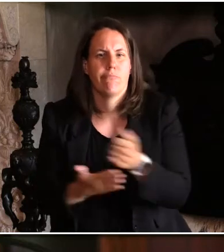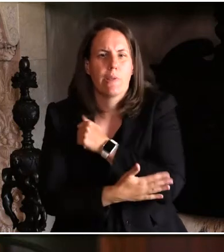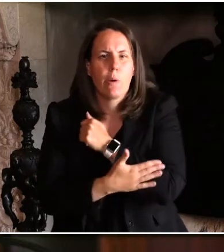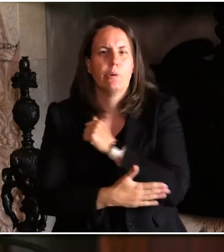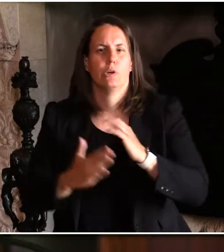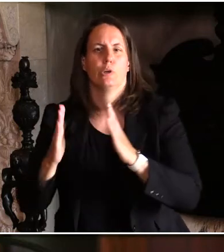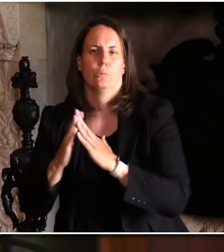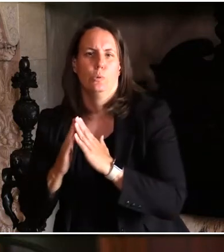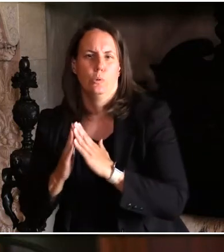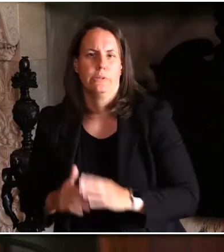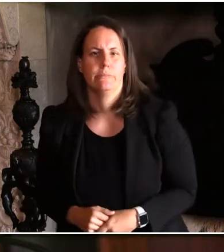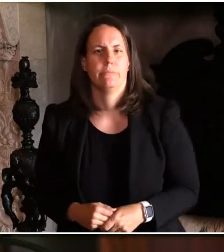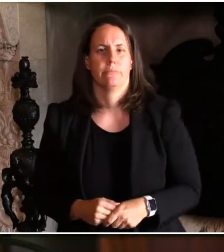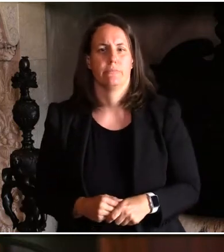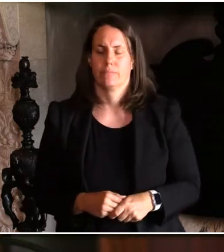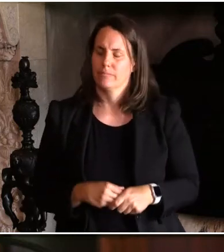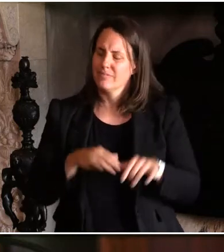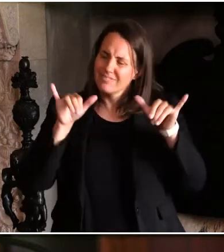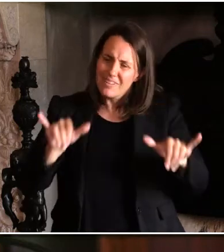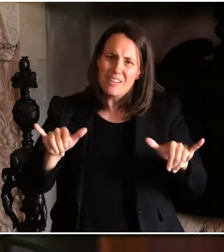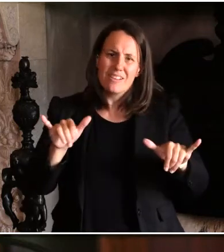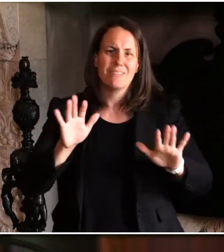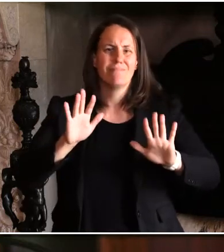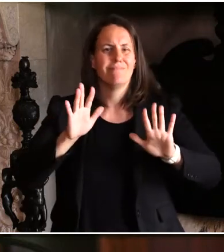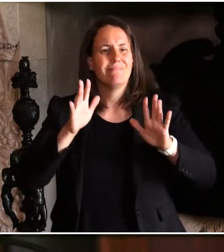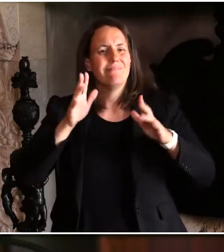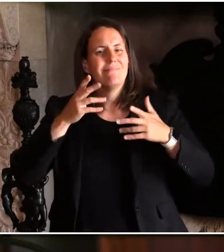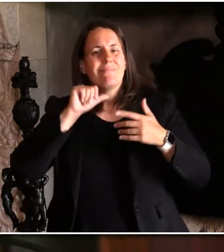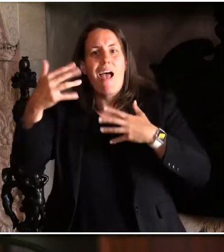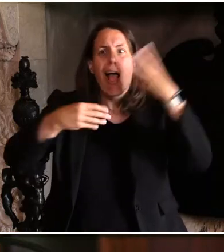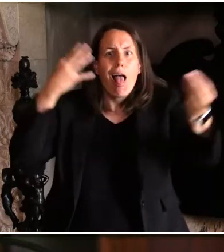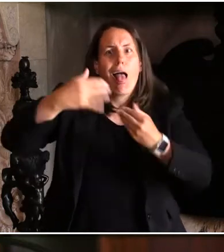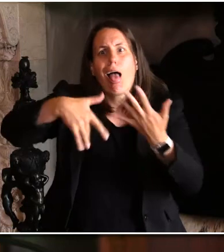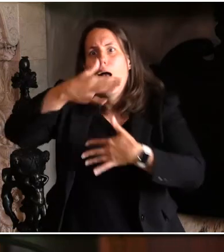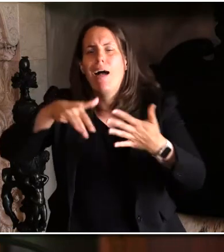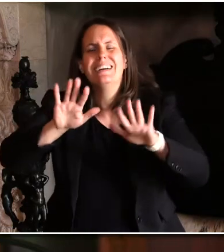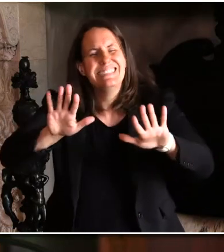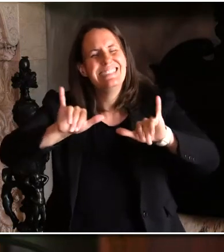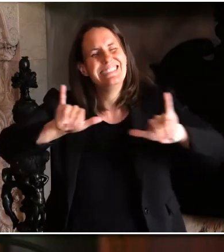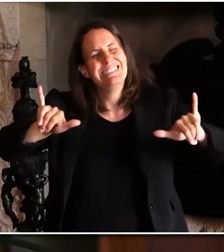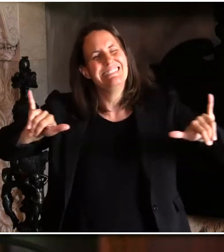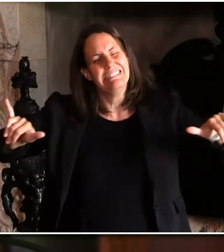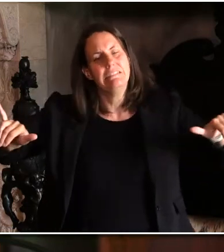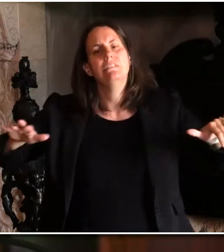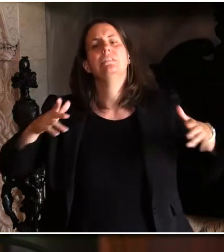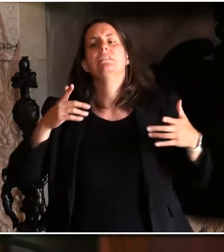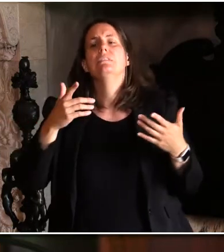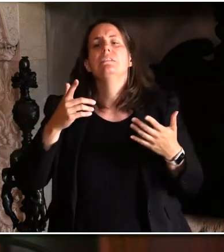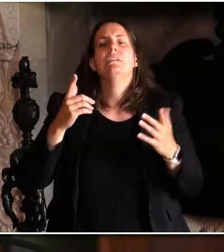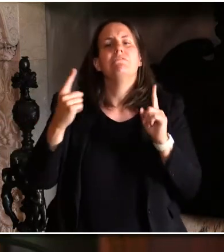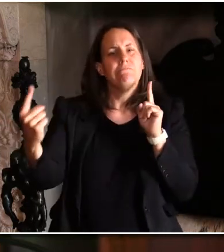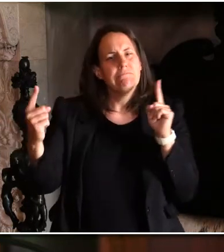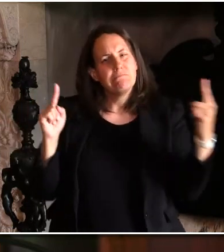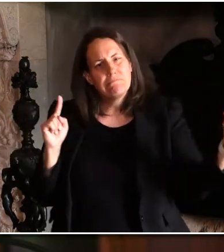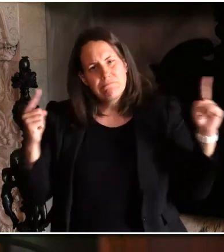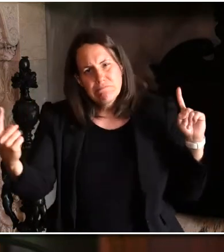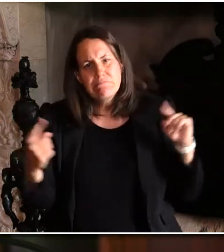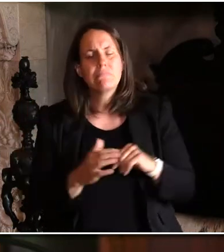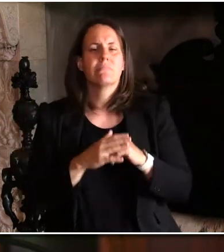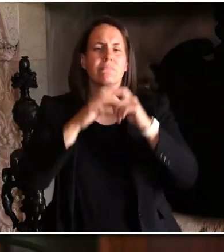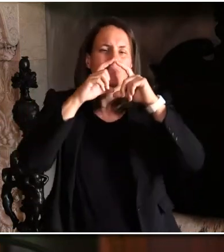our contact with other people, to practice social distancing, to wear a mask when you're out in public as much as is safe for you to